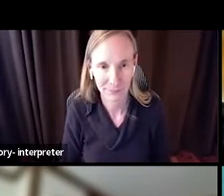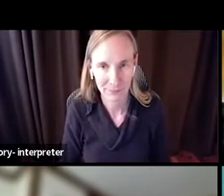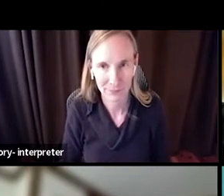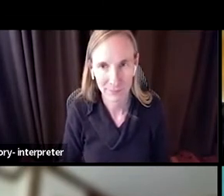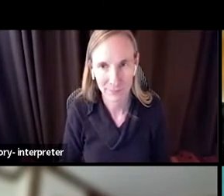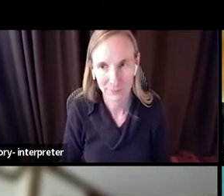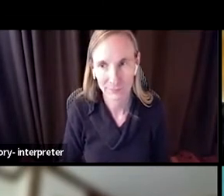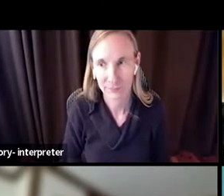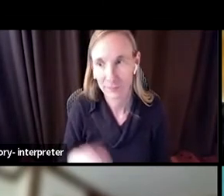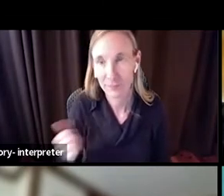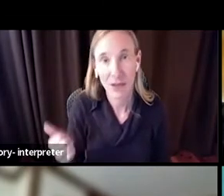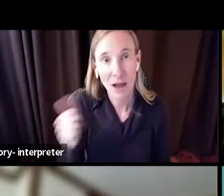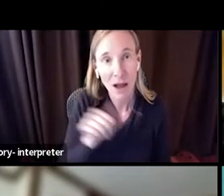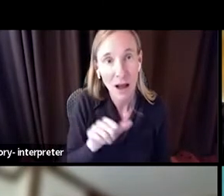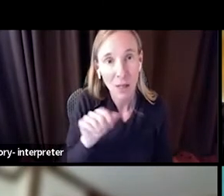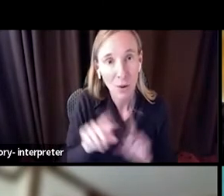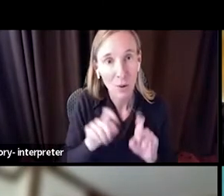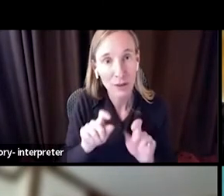Other questions?